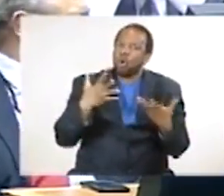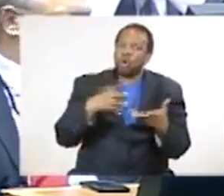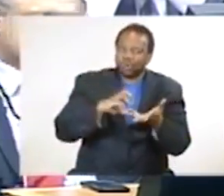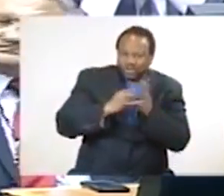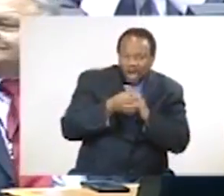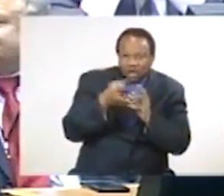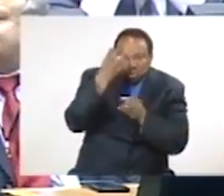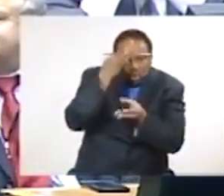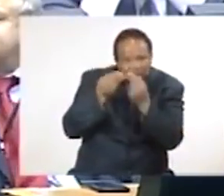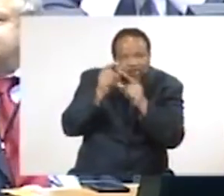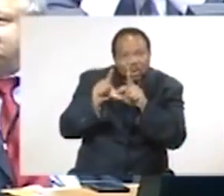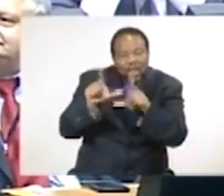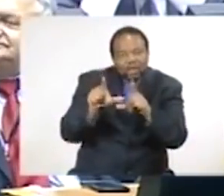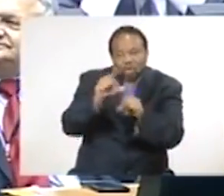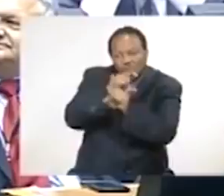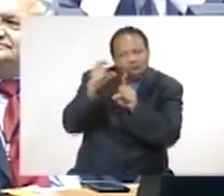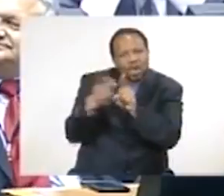white friend